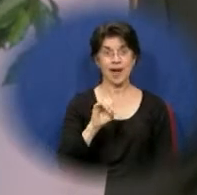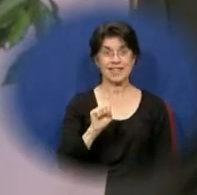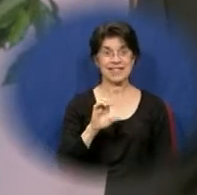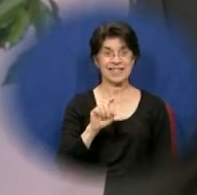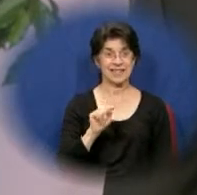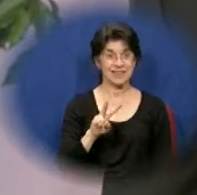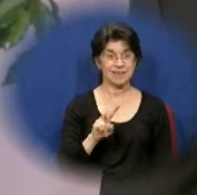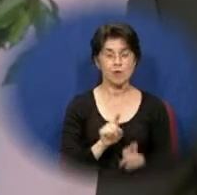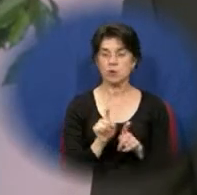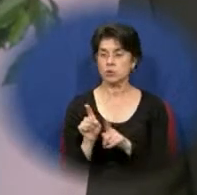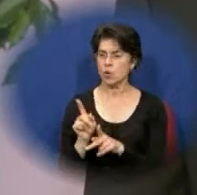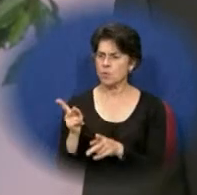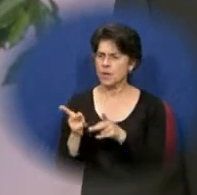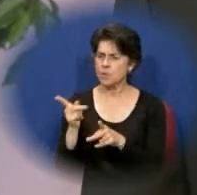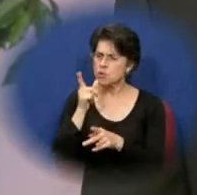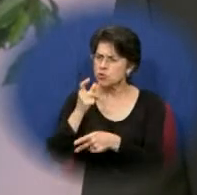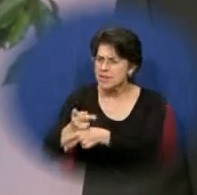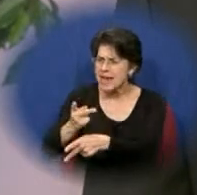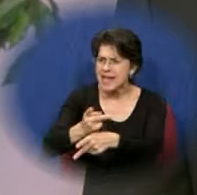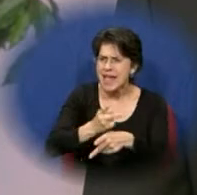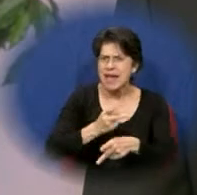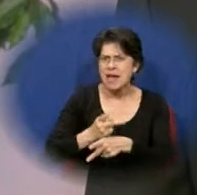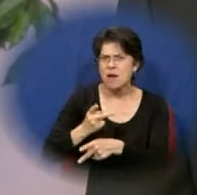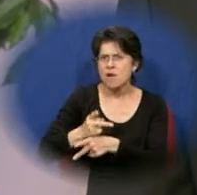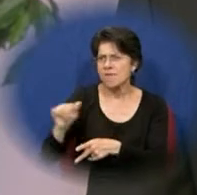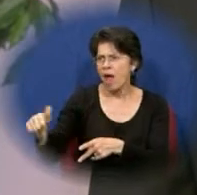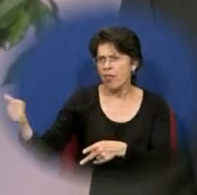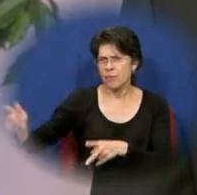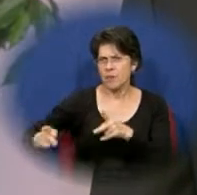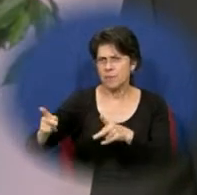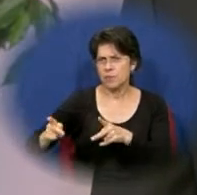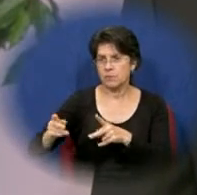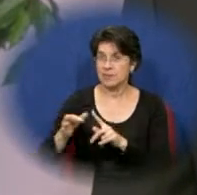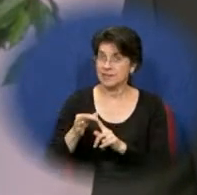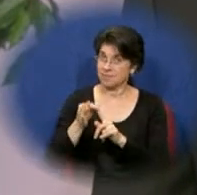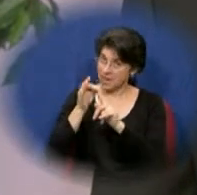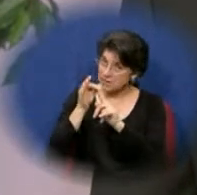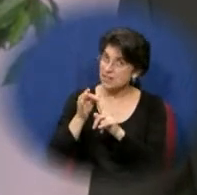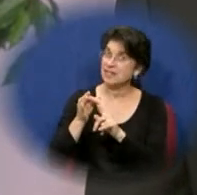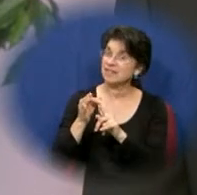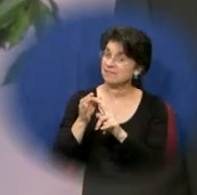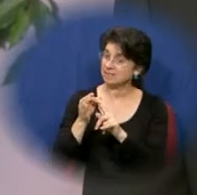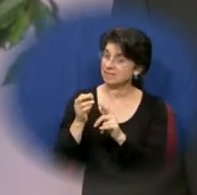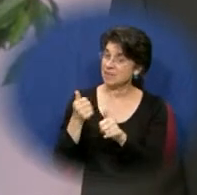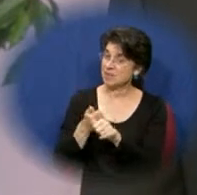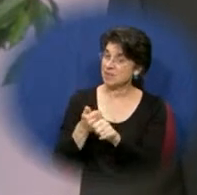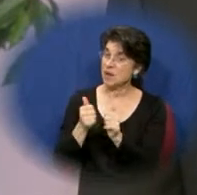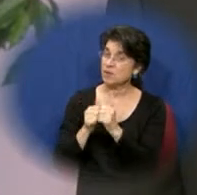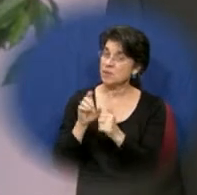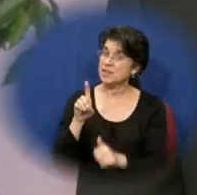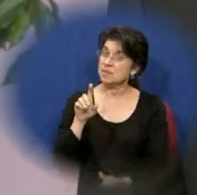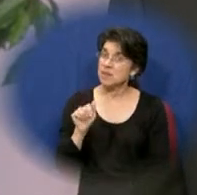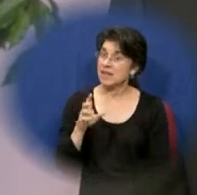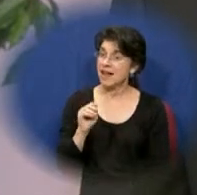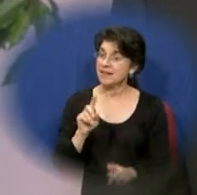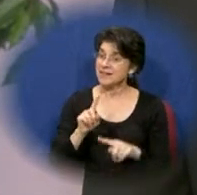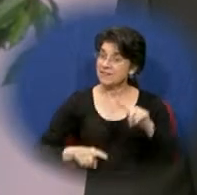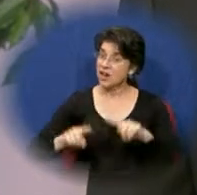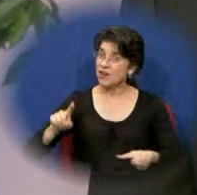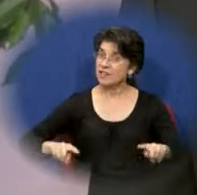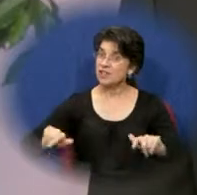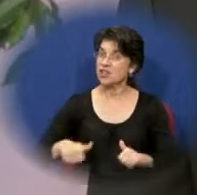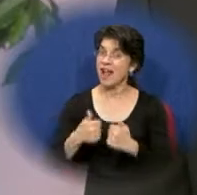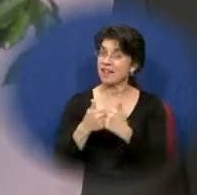for caregivers who support all in need, especially those with disabilities and various challenges in their lives,